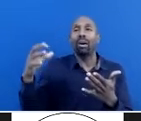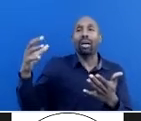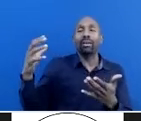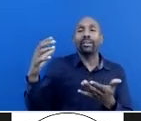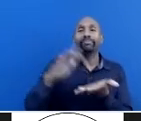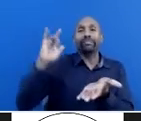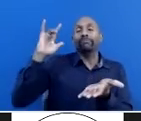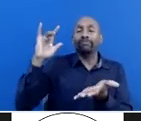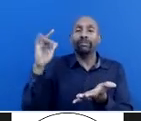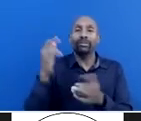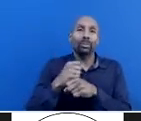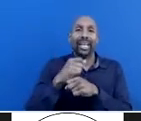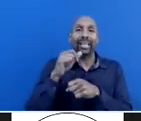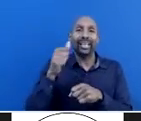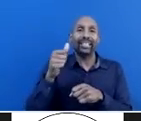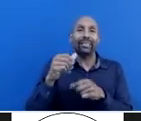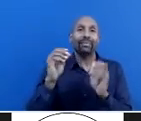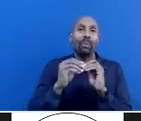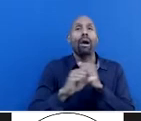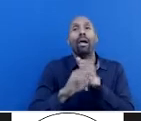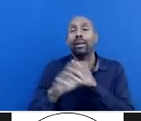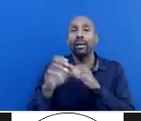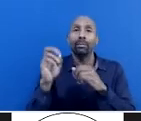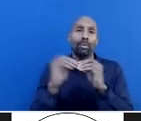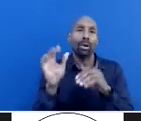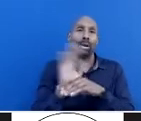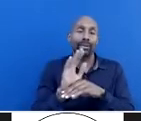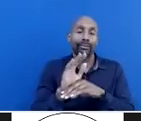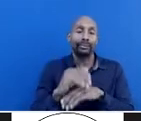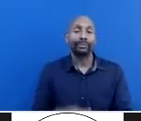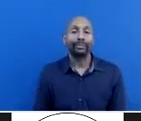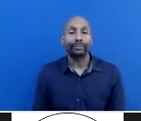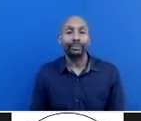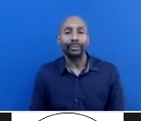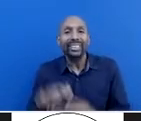This is not blues people.